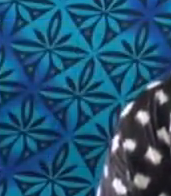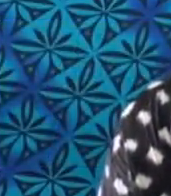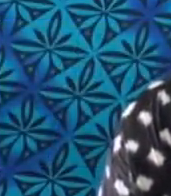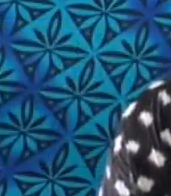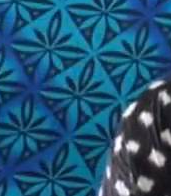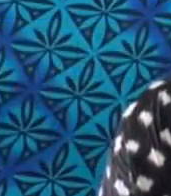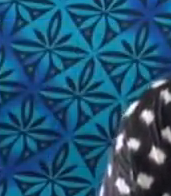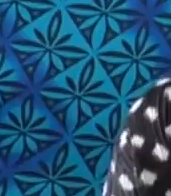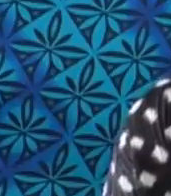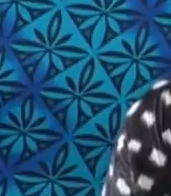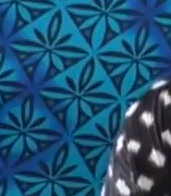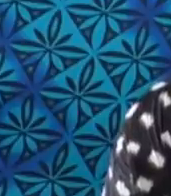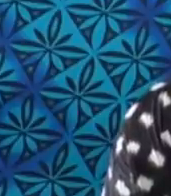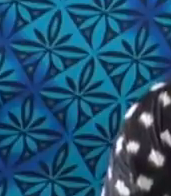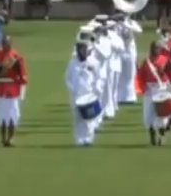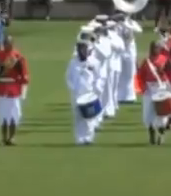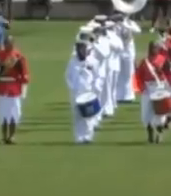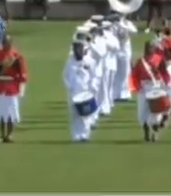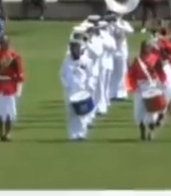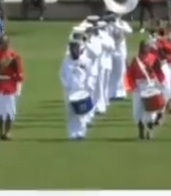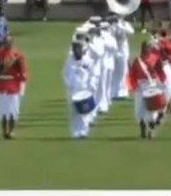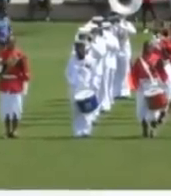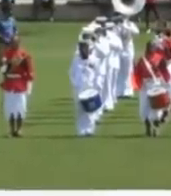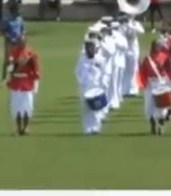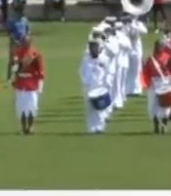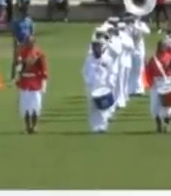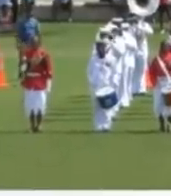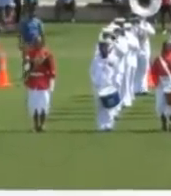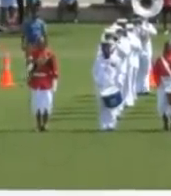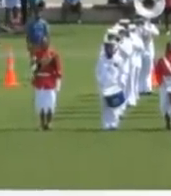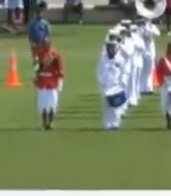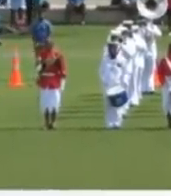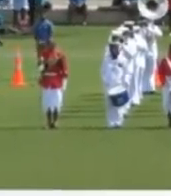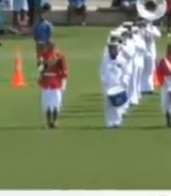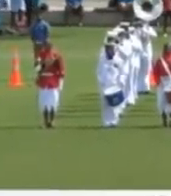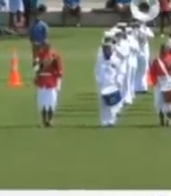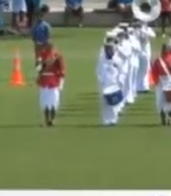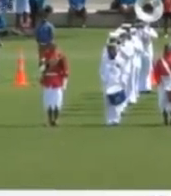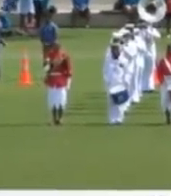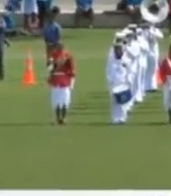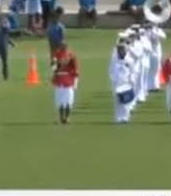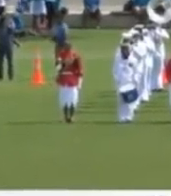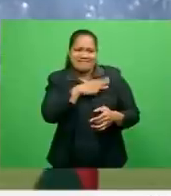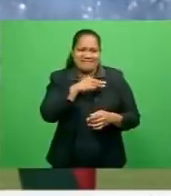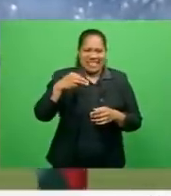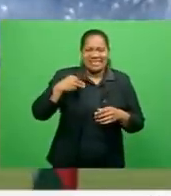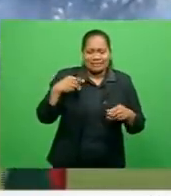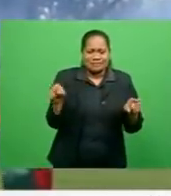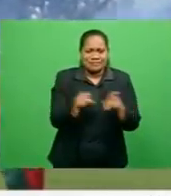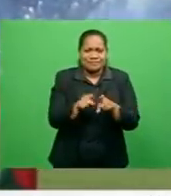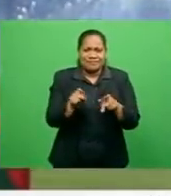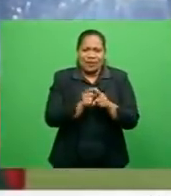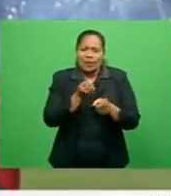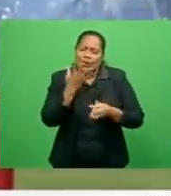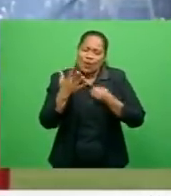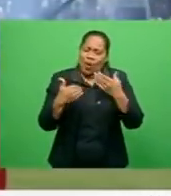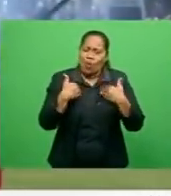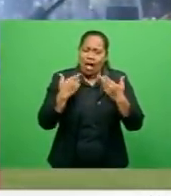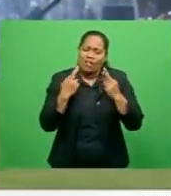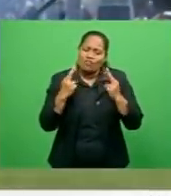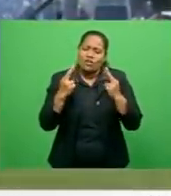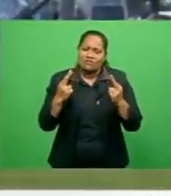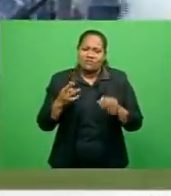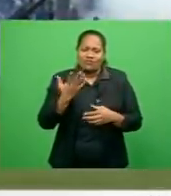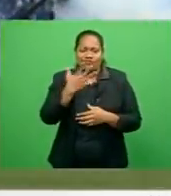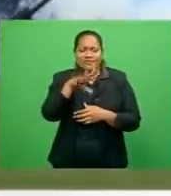from past mistakes. And I'm really hopeful. Foreign dignitaries and ministers have also sent their well wishes for our 50th Fiji